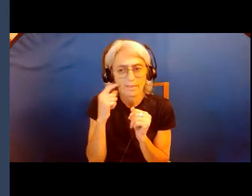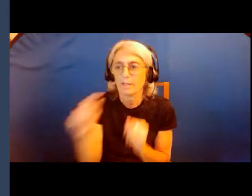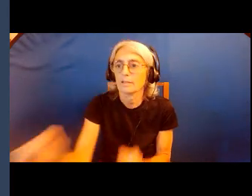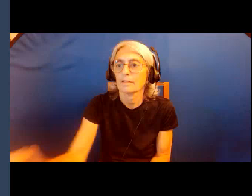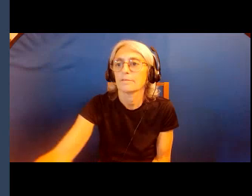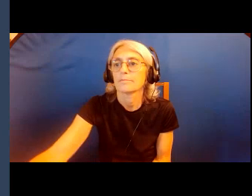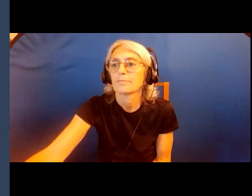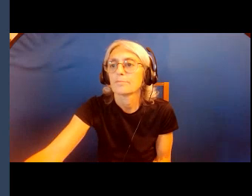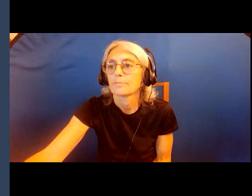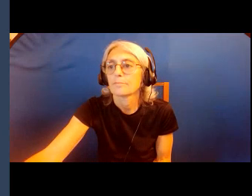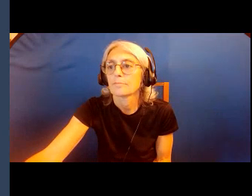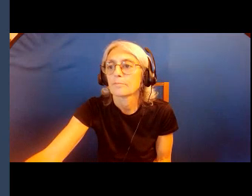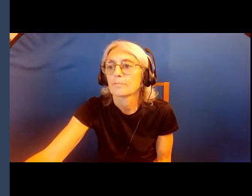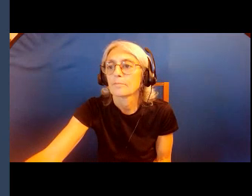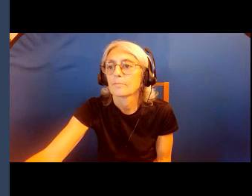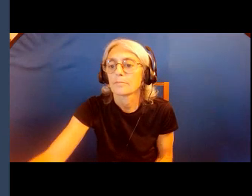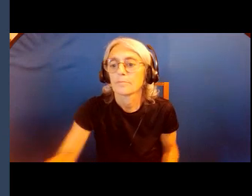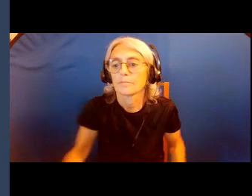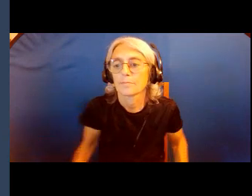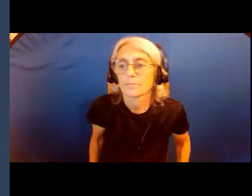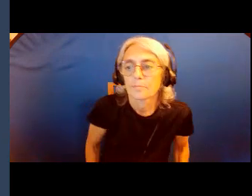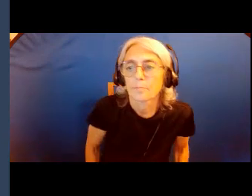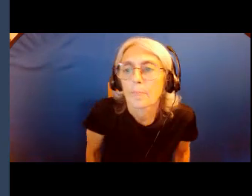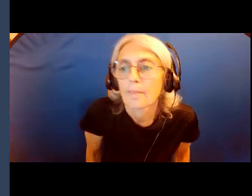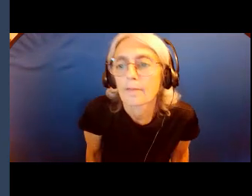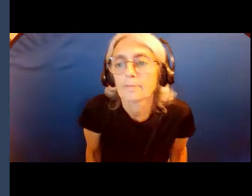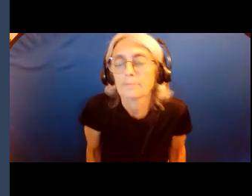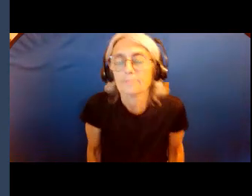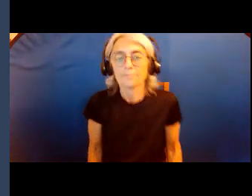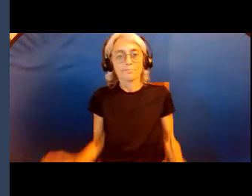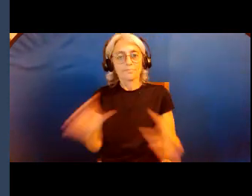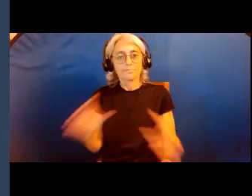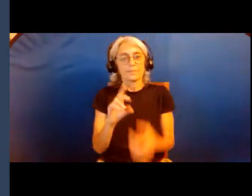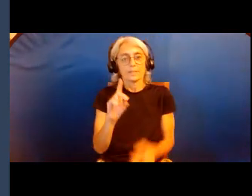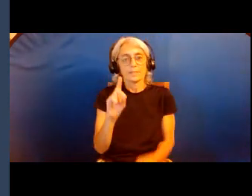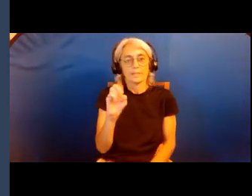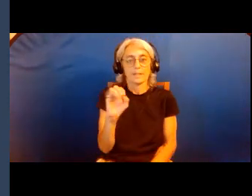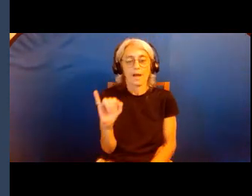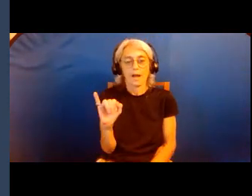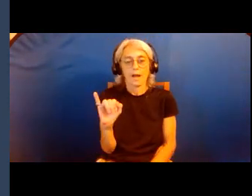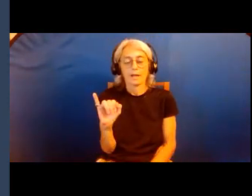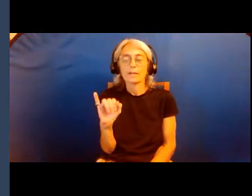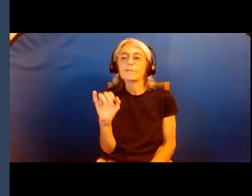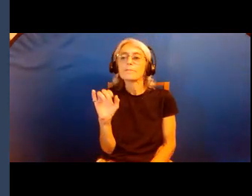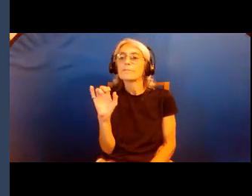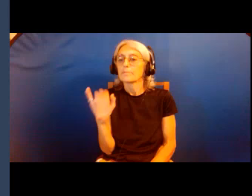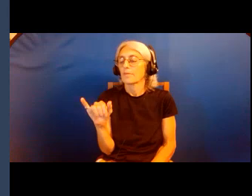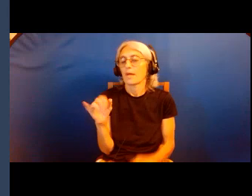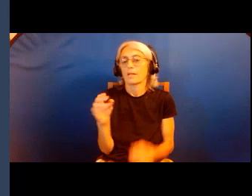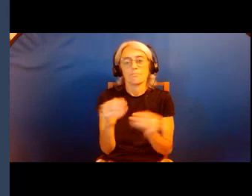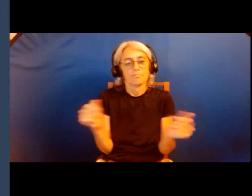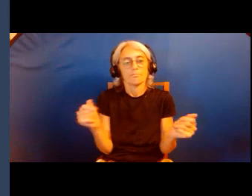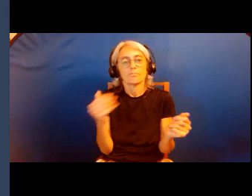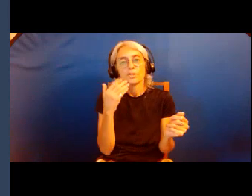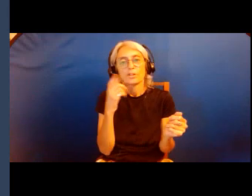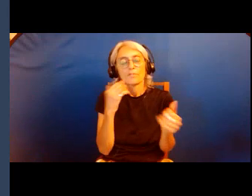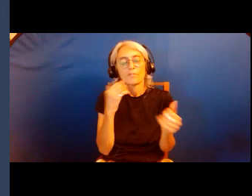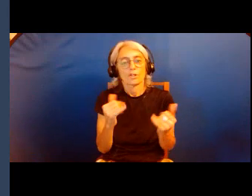Your statement and practice, particularly on DEI, is an antidote to the current attacks and